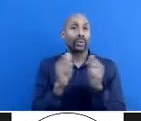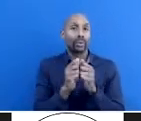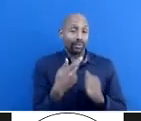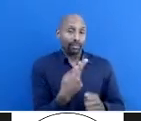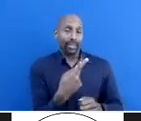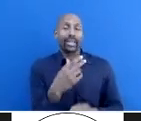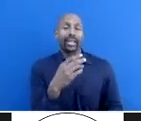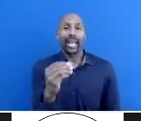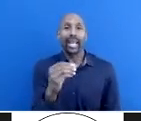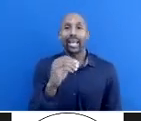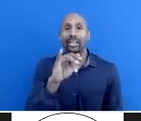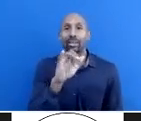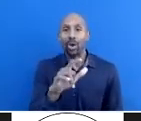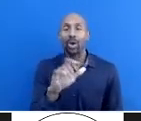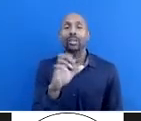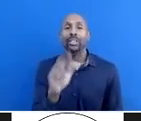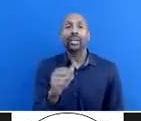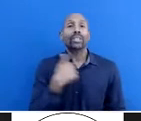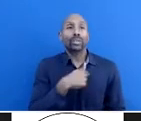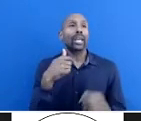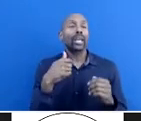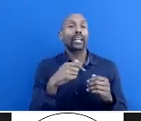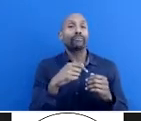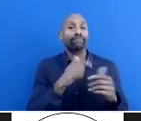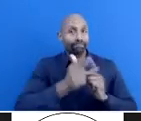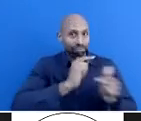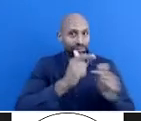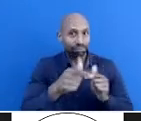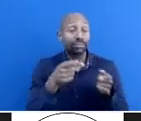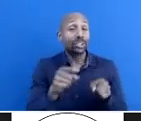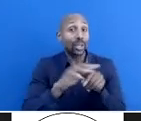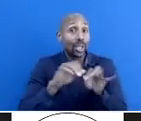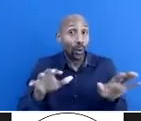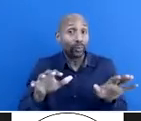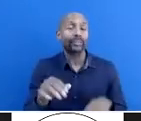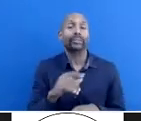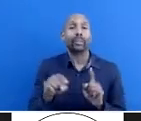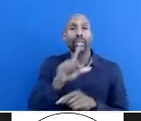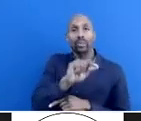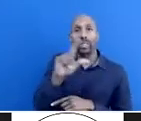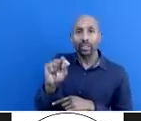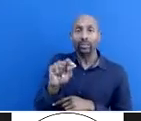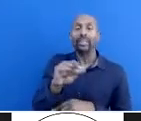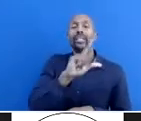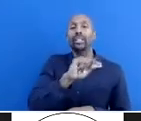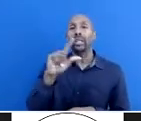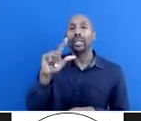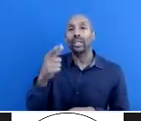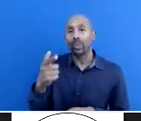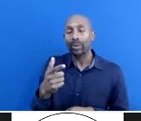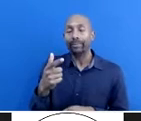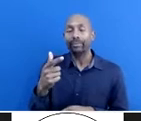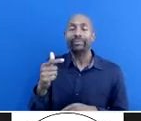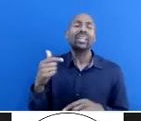of COVID, which we're obviously still in, but 2020 and 2021. We had hoped Jamal would be here for this